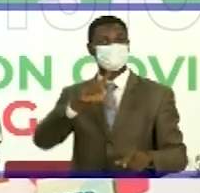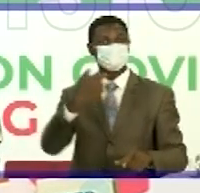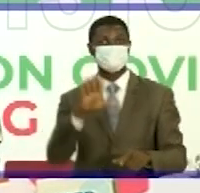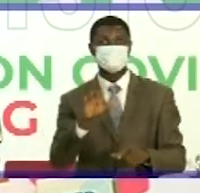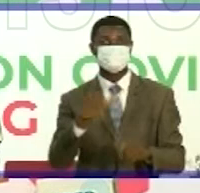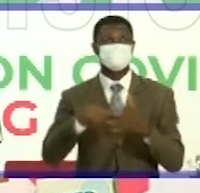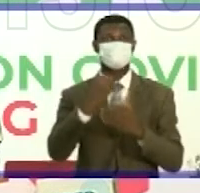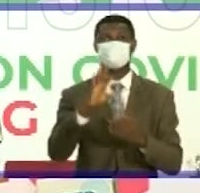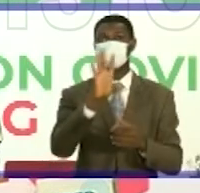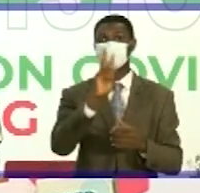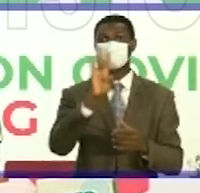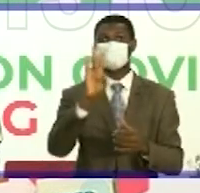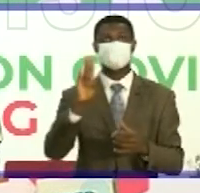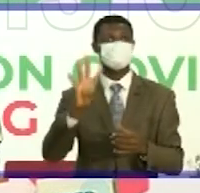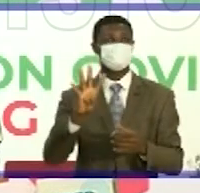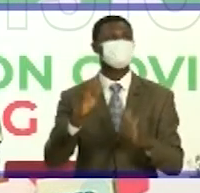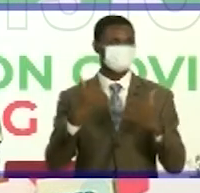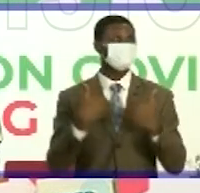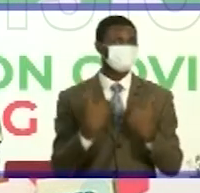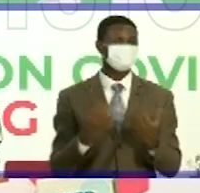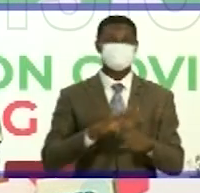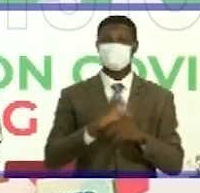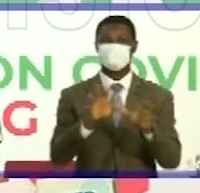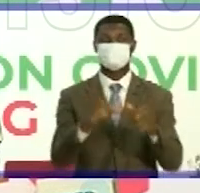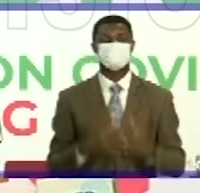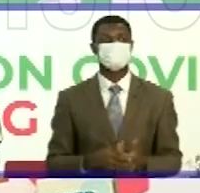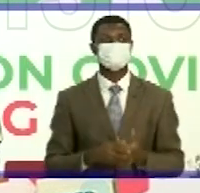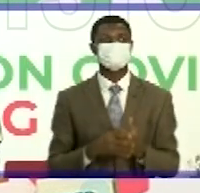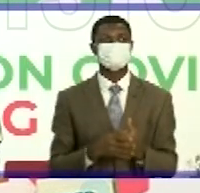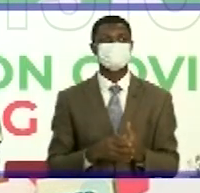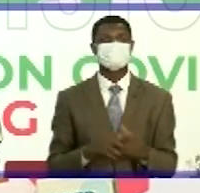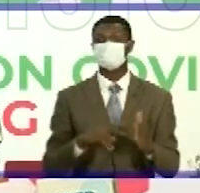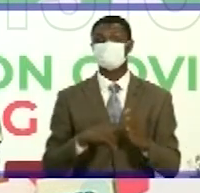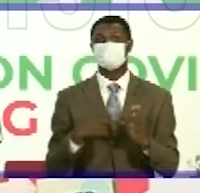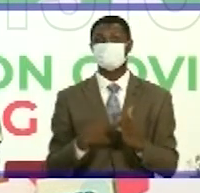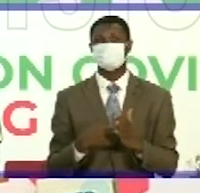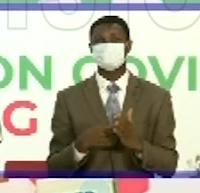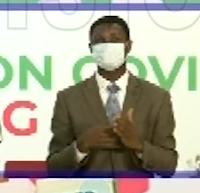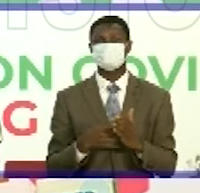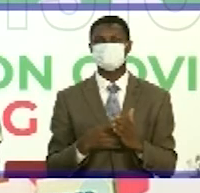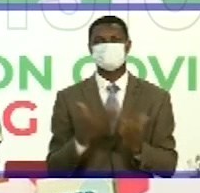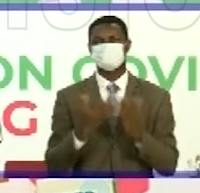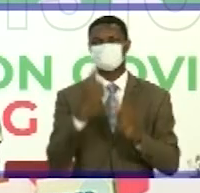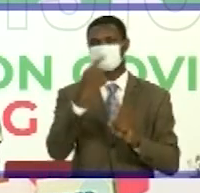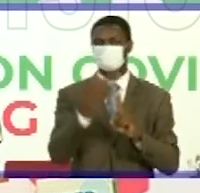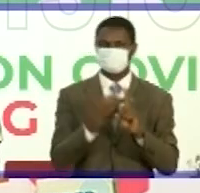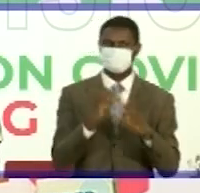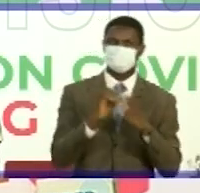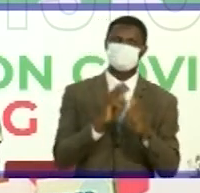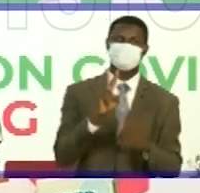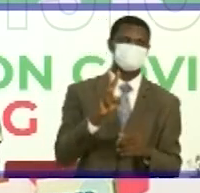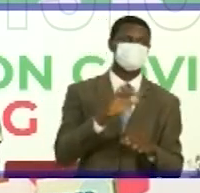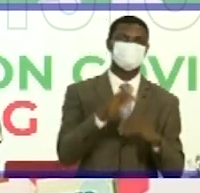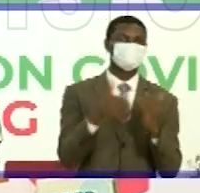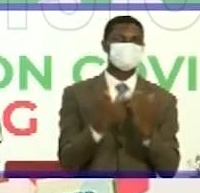774 have confirmed. So probably by the time we go another month or two, we would have covered all the